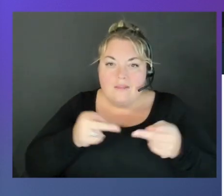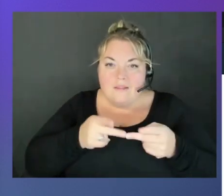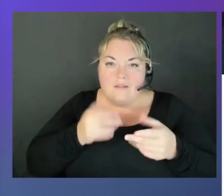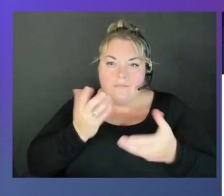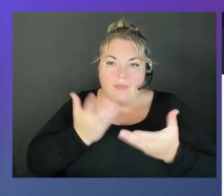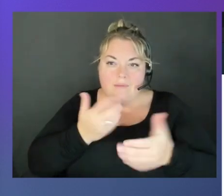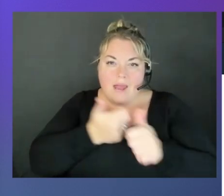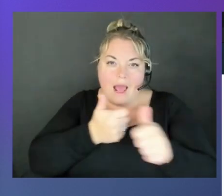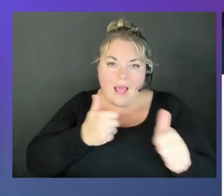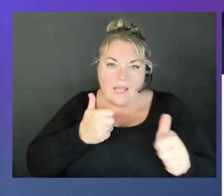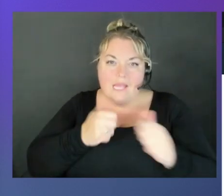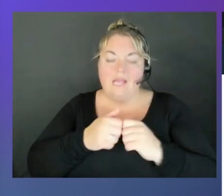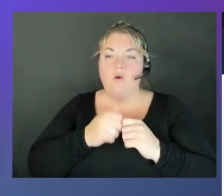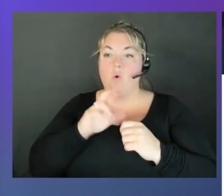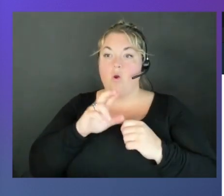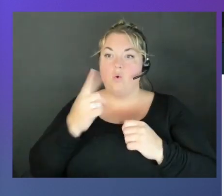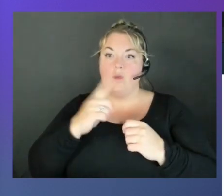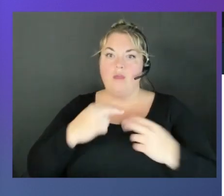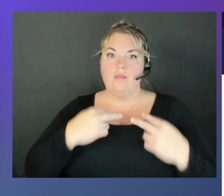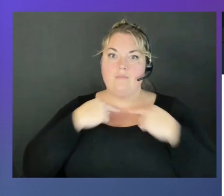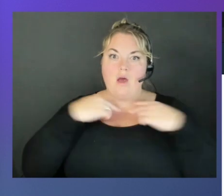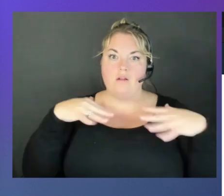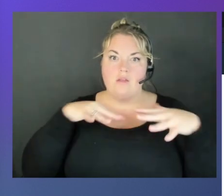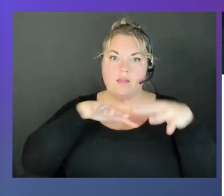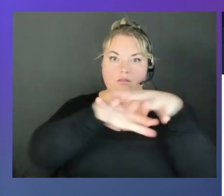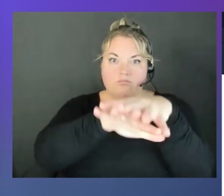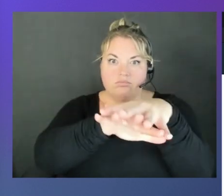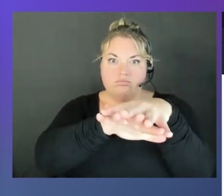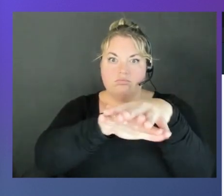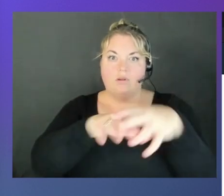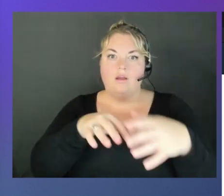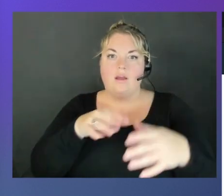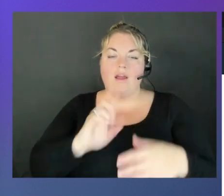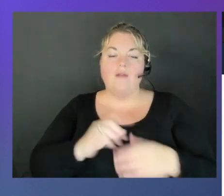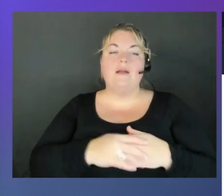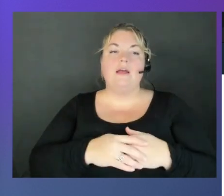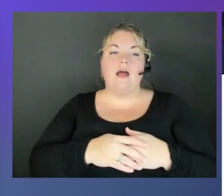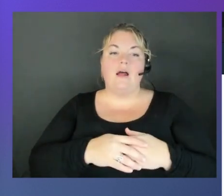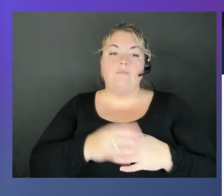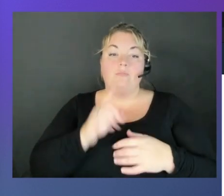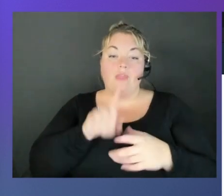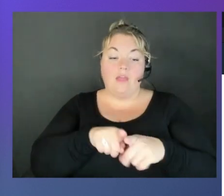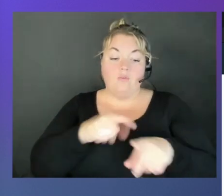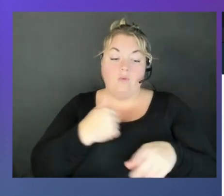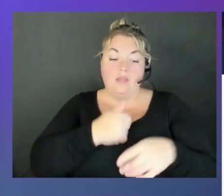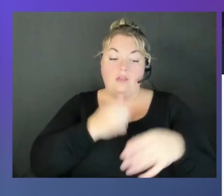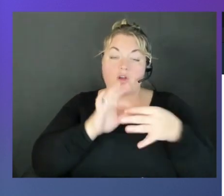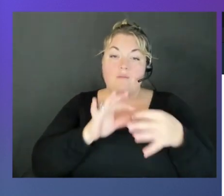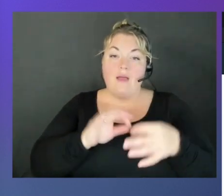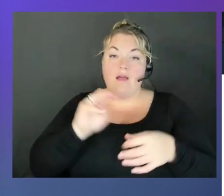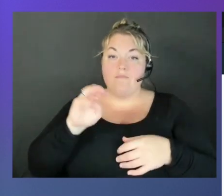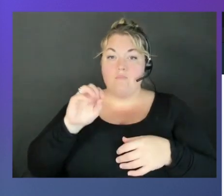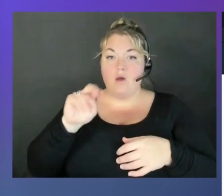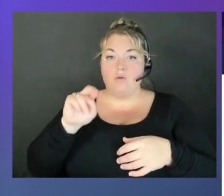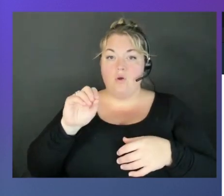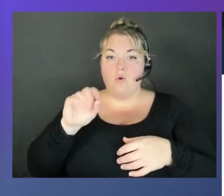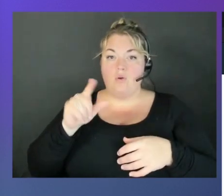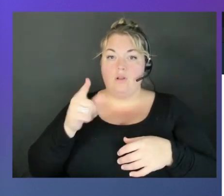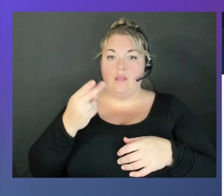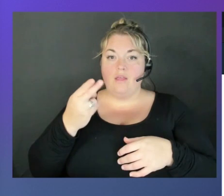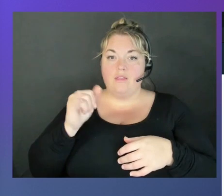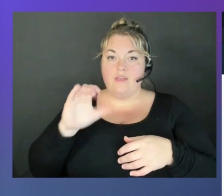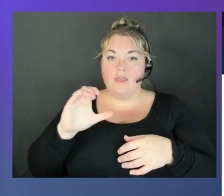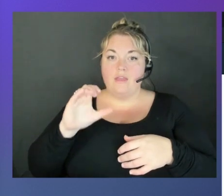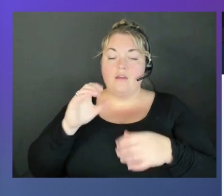the bottlenecks are. Absolutely. And so as we talk about monolithic versus microservices architecture,